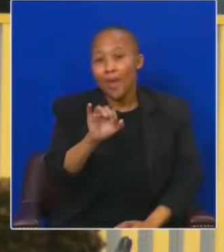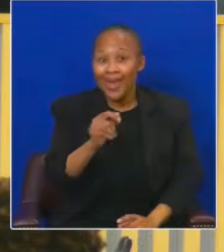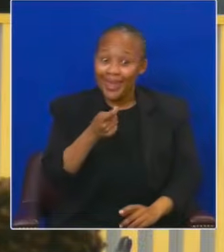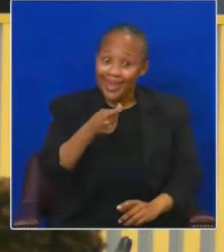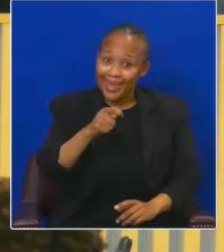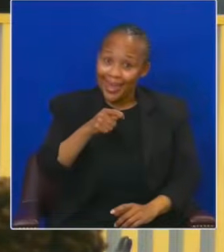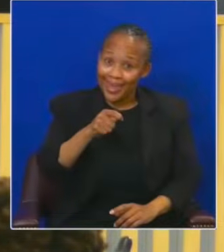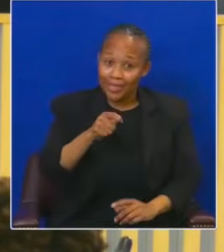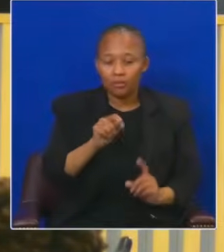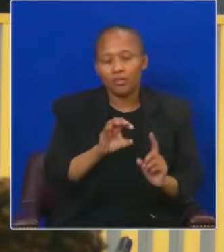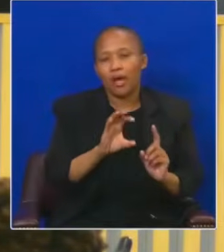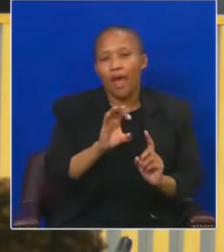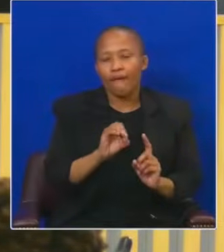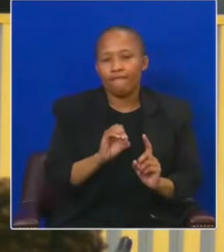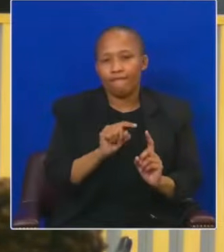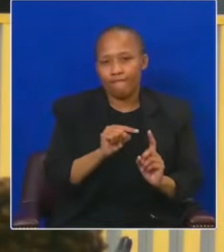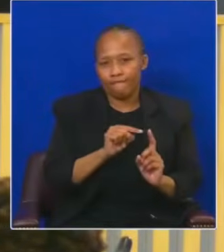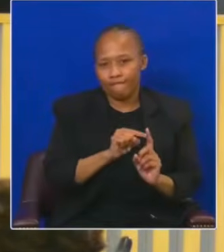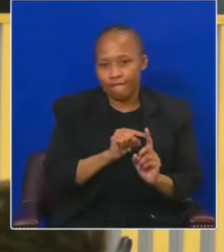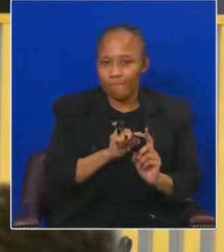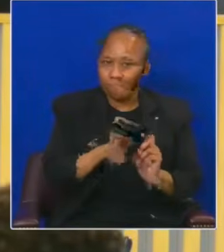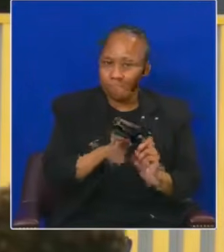He then opened the safe room,